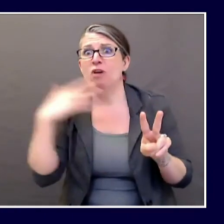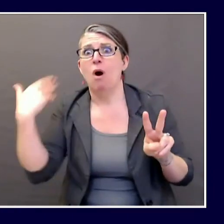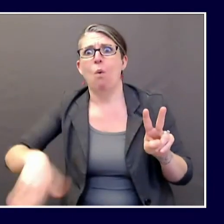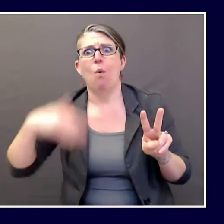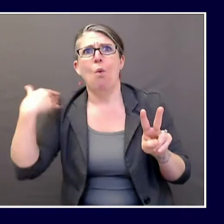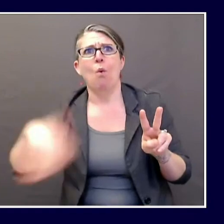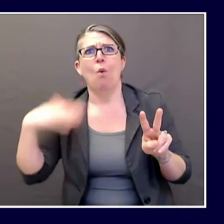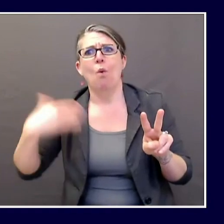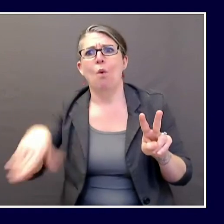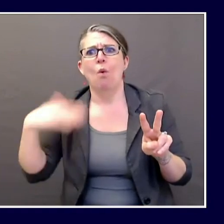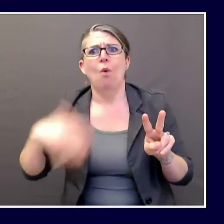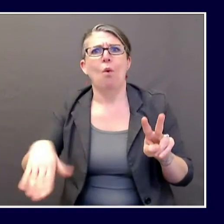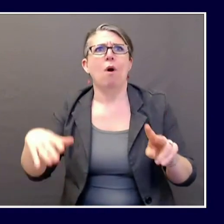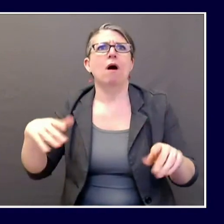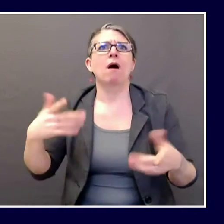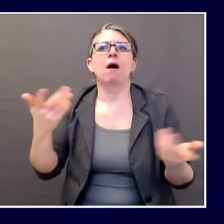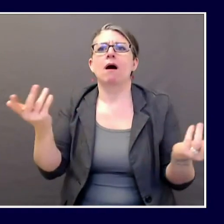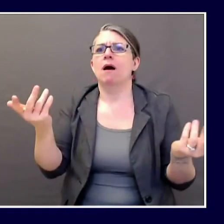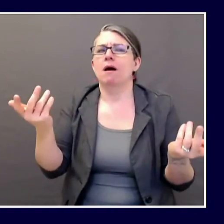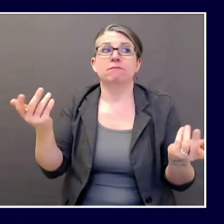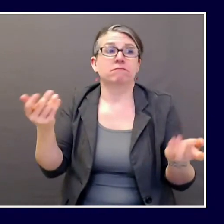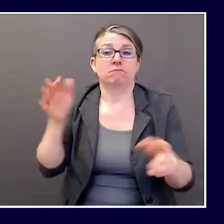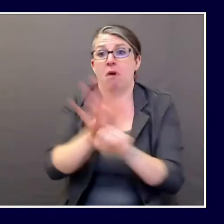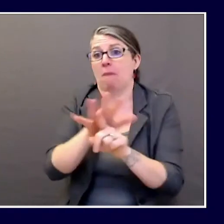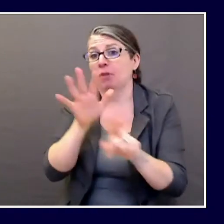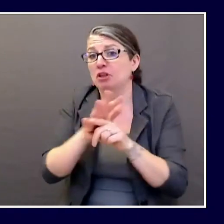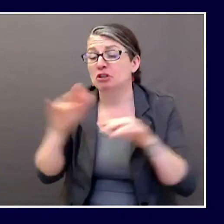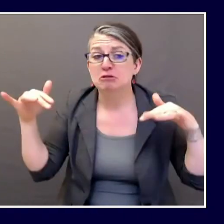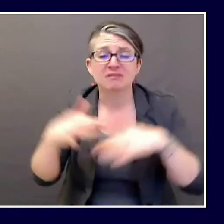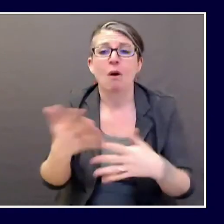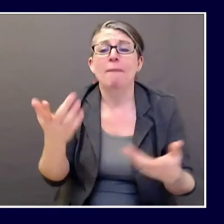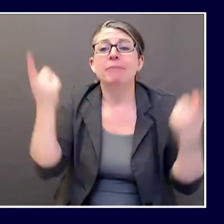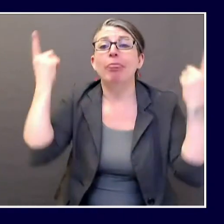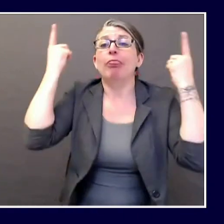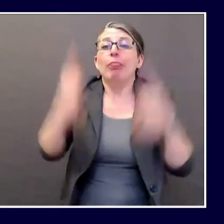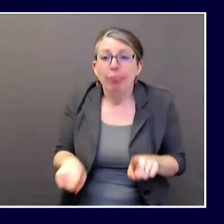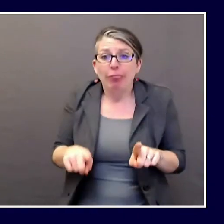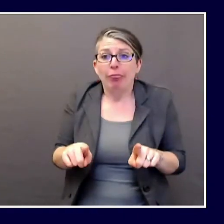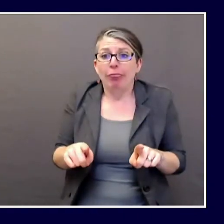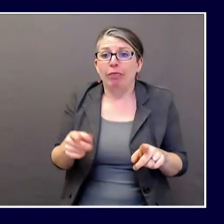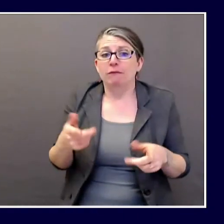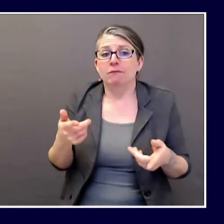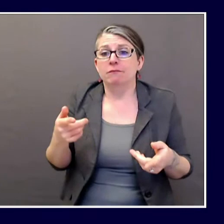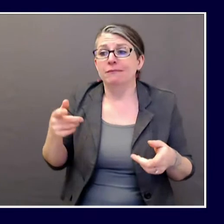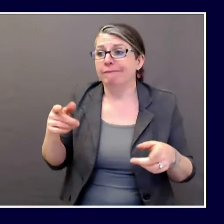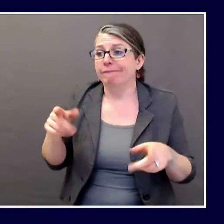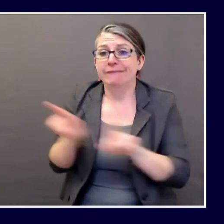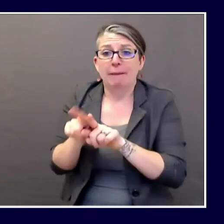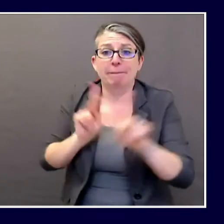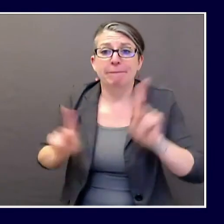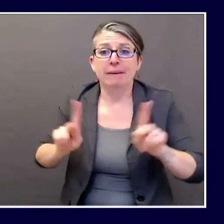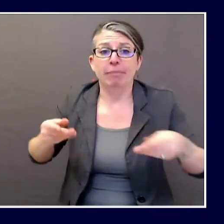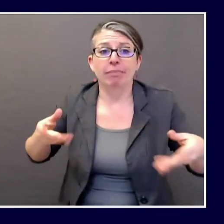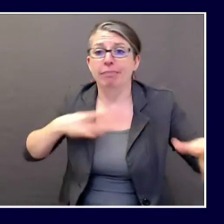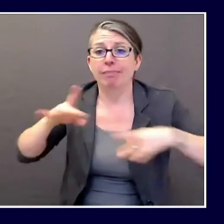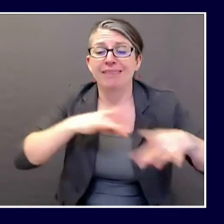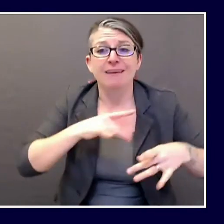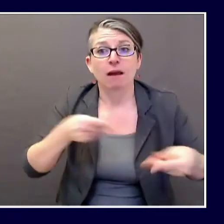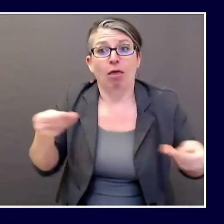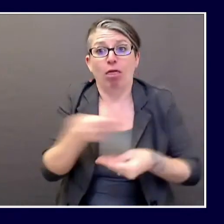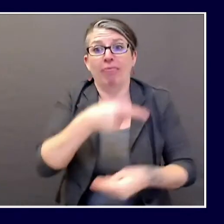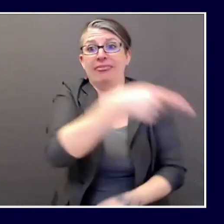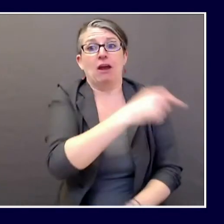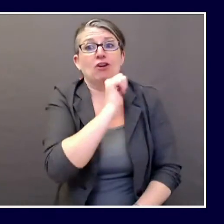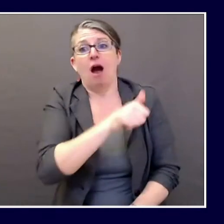better sense to disaggregate where people are versus where they may have been infected or exposed. Okay, thanks.